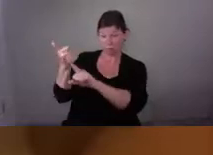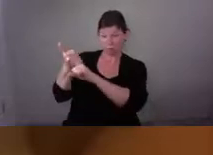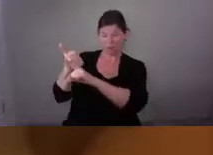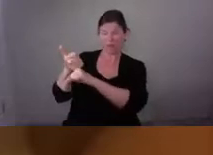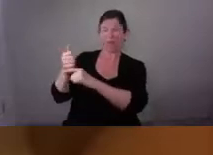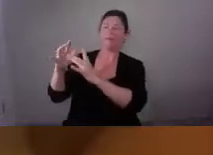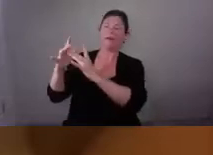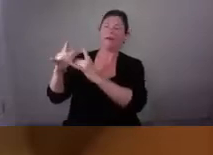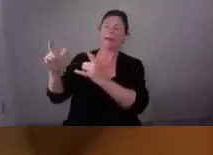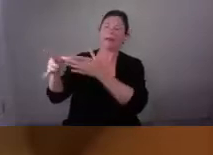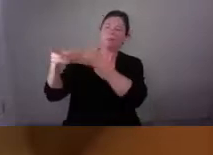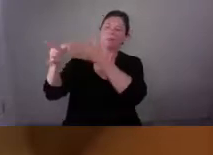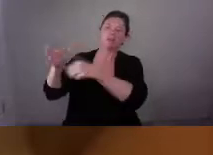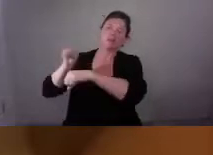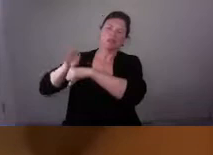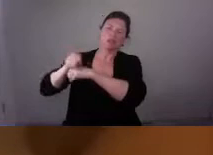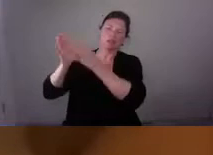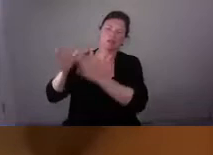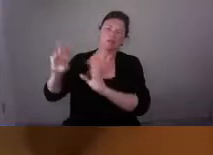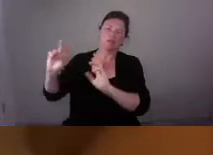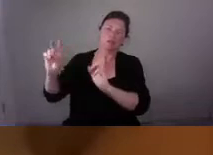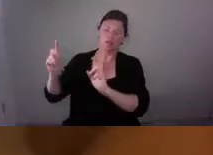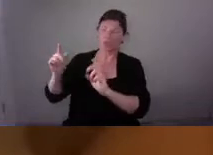there. I looked up